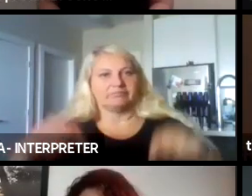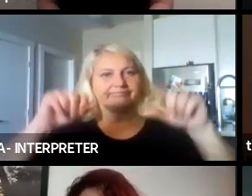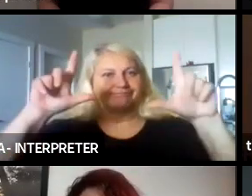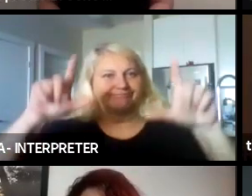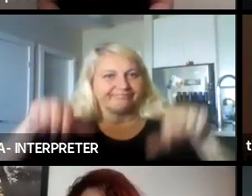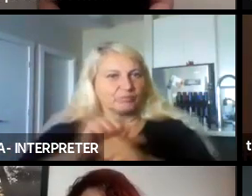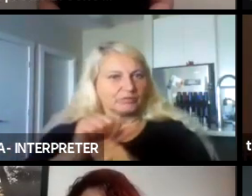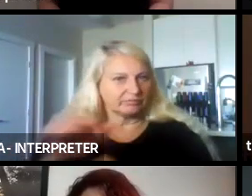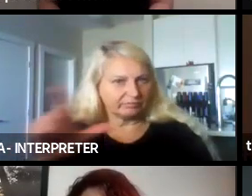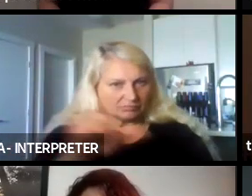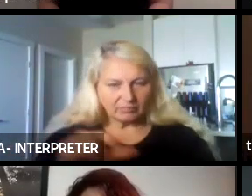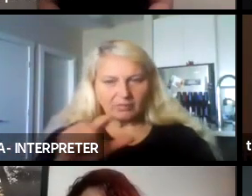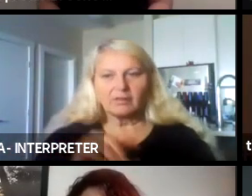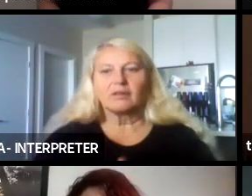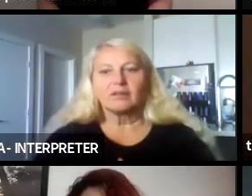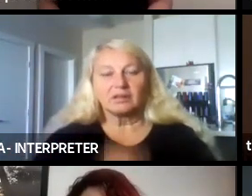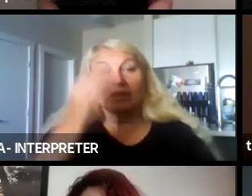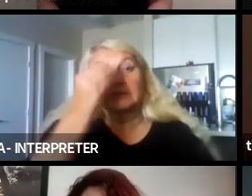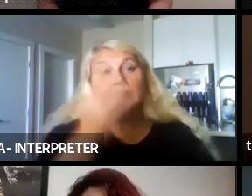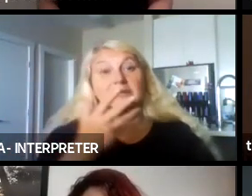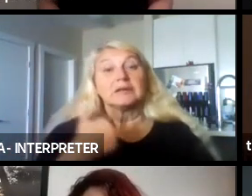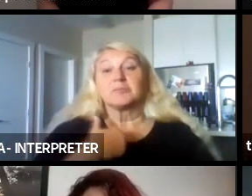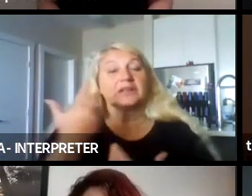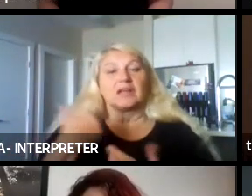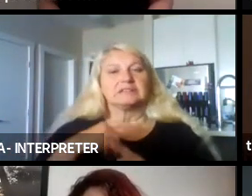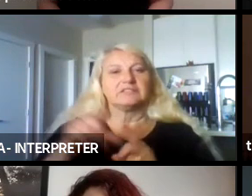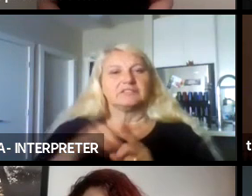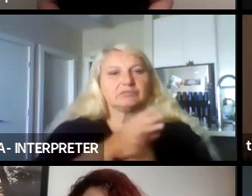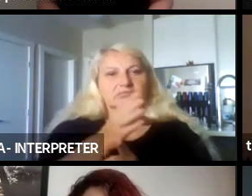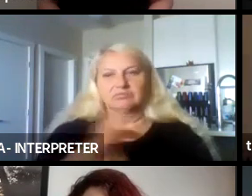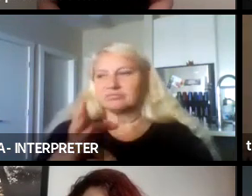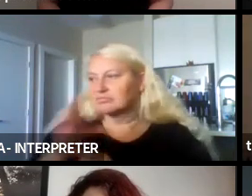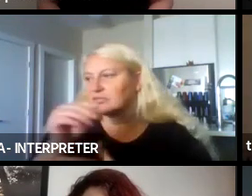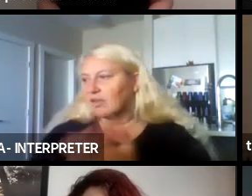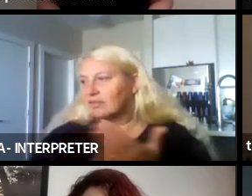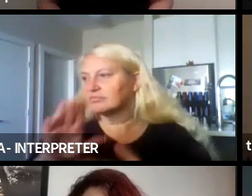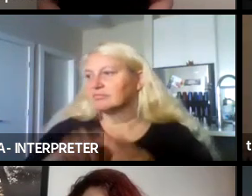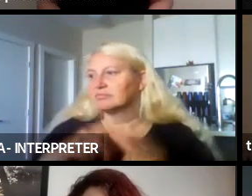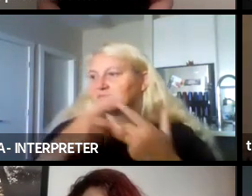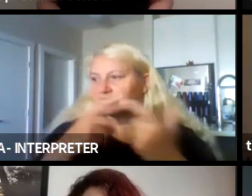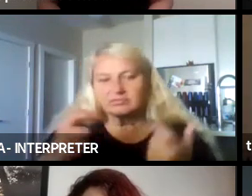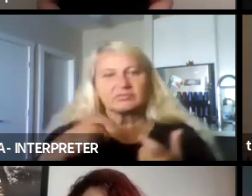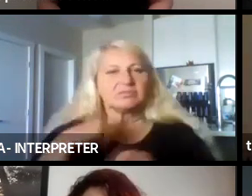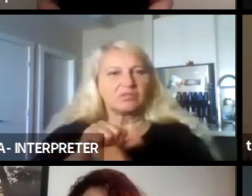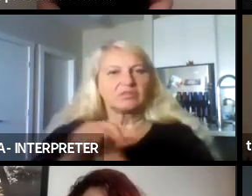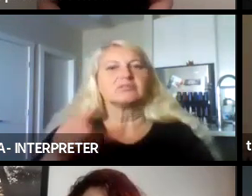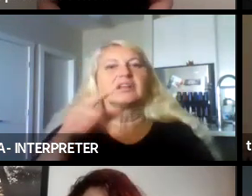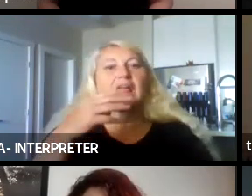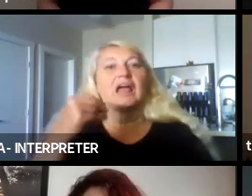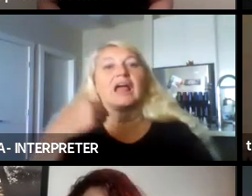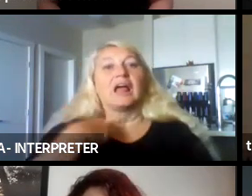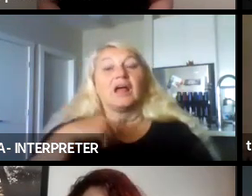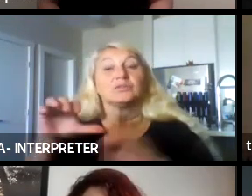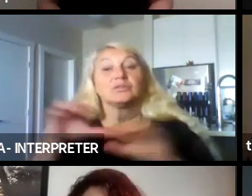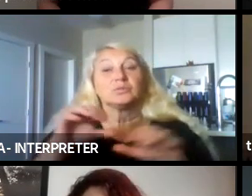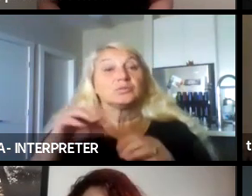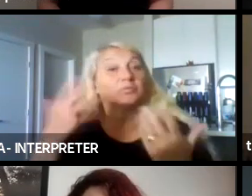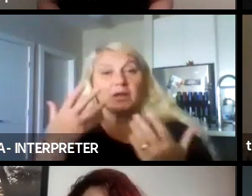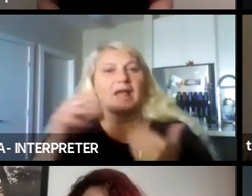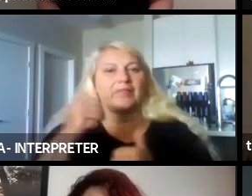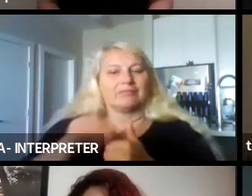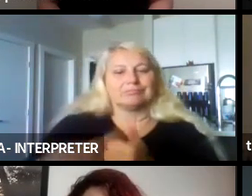I'm predominantly an interdisciplinary artist and scholar. I work with textiles. So I'm doing, you might see me knitting throughout the time. I'm trying to figure out a